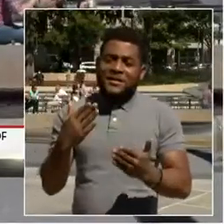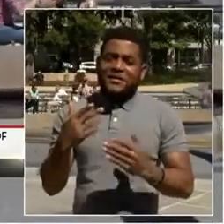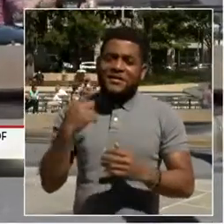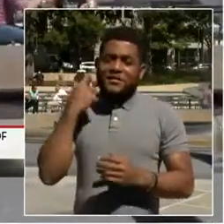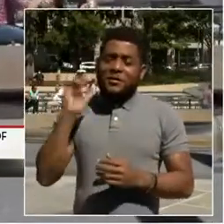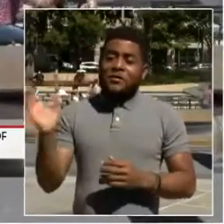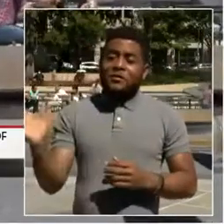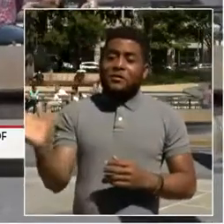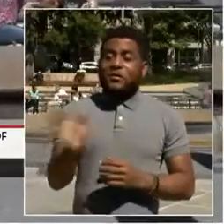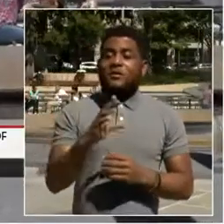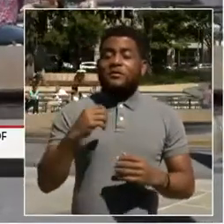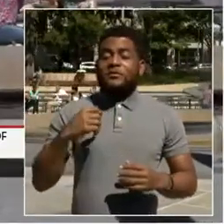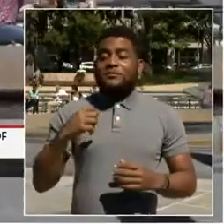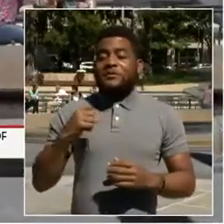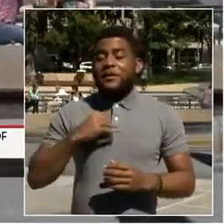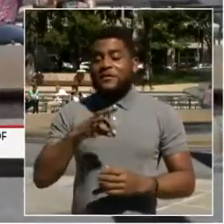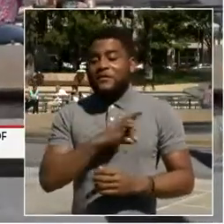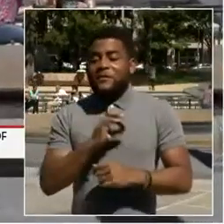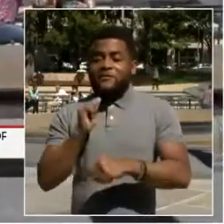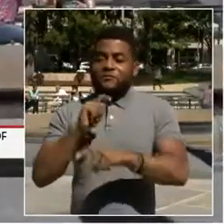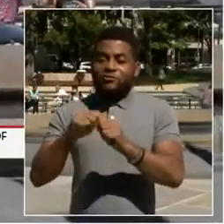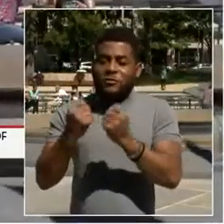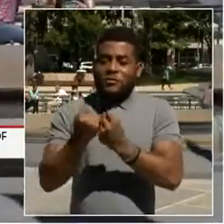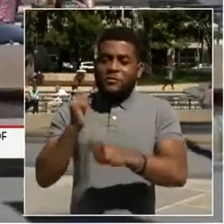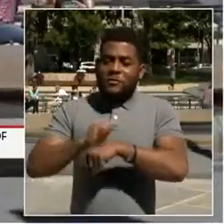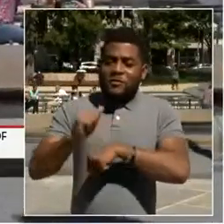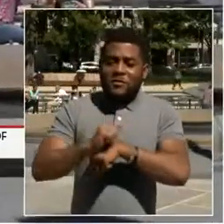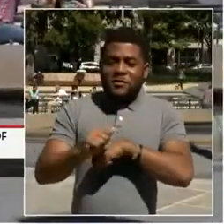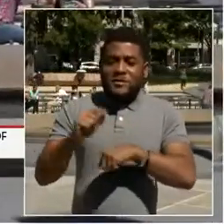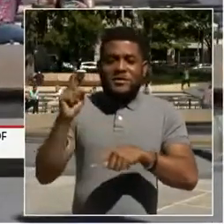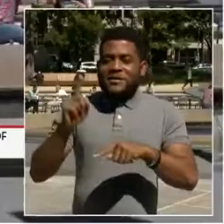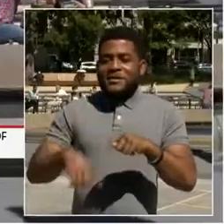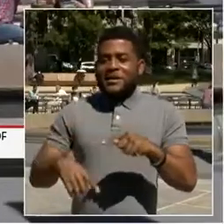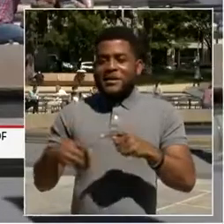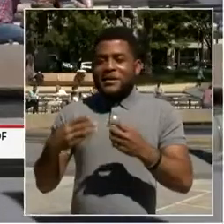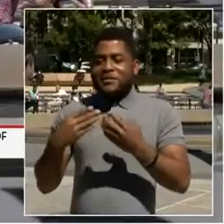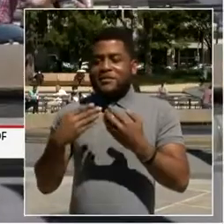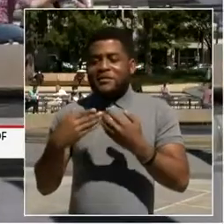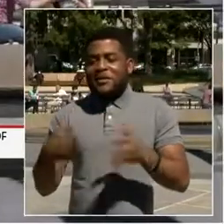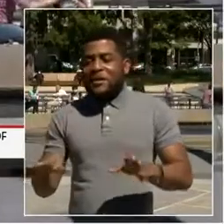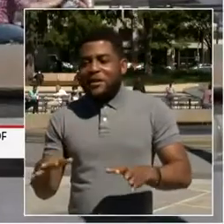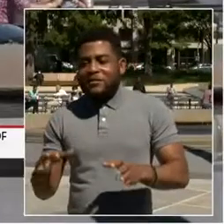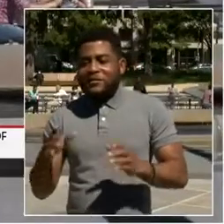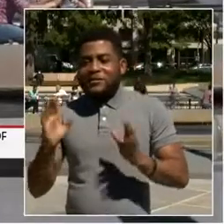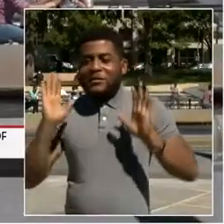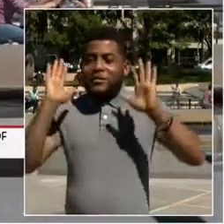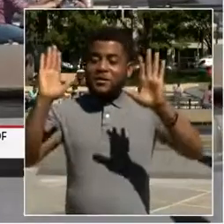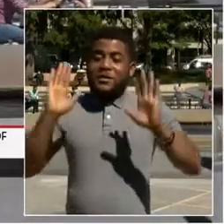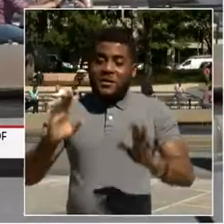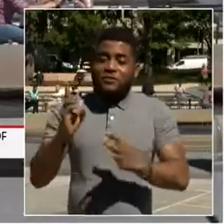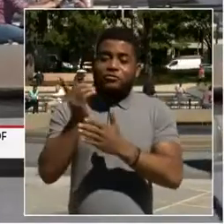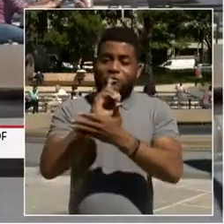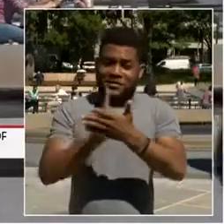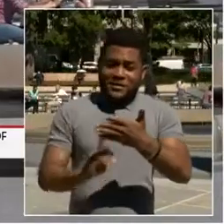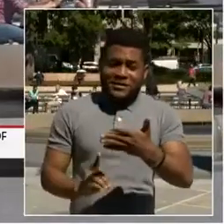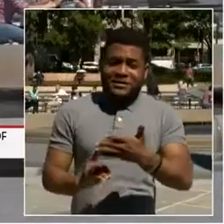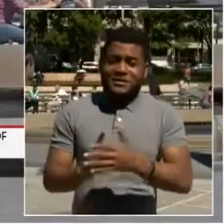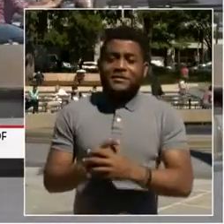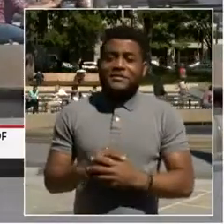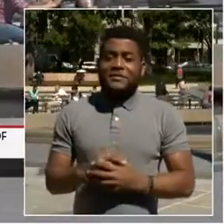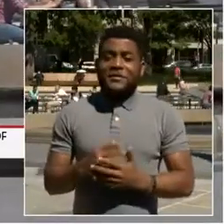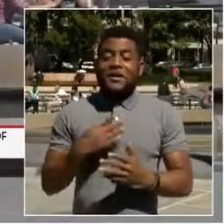that you've done. But this could not be possible without a great design and construction team. So at this time, I just